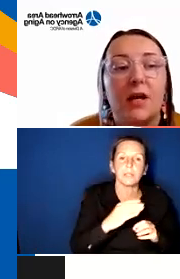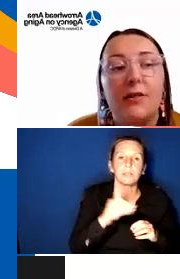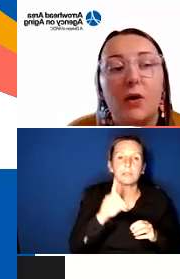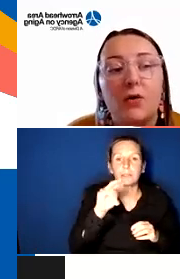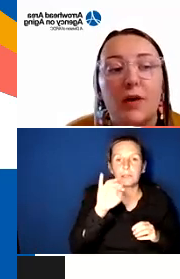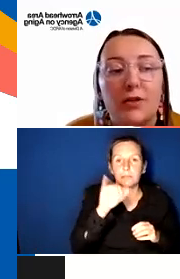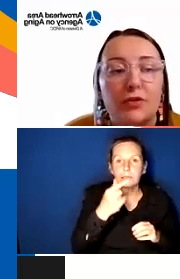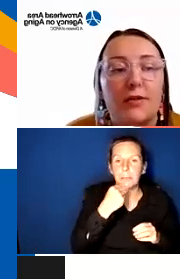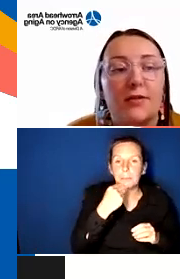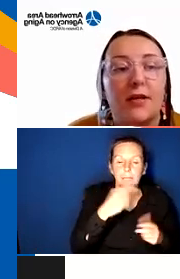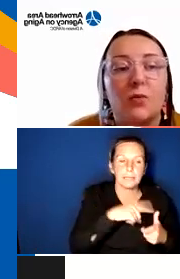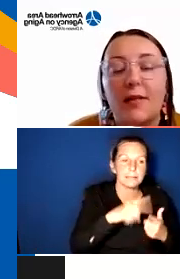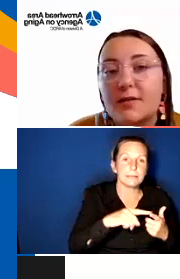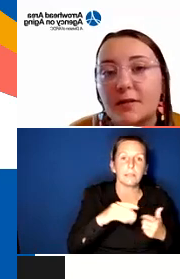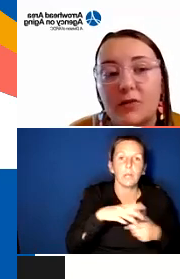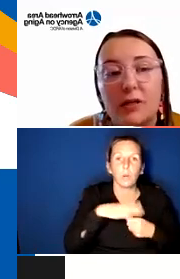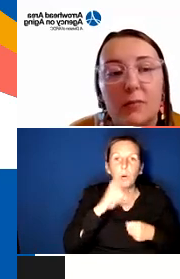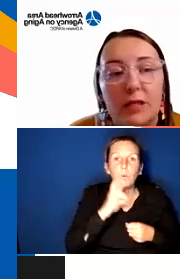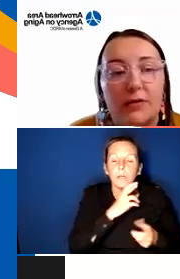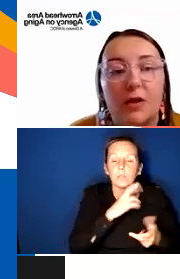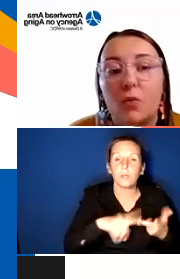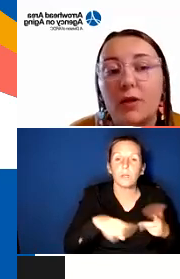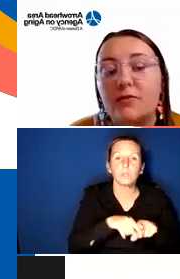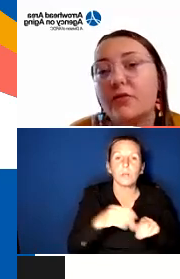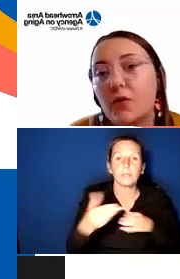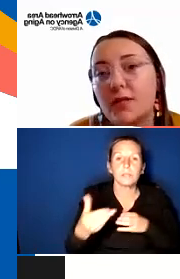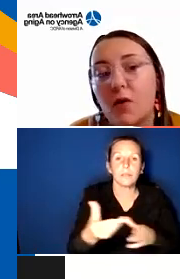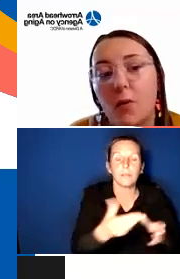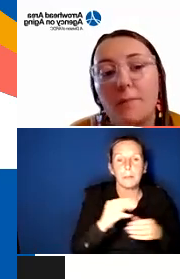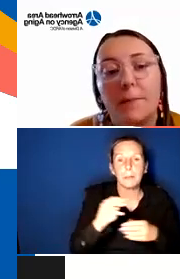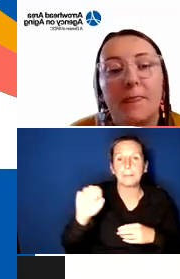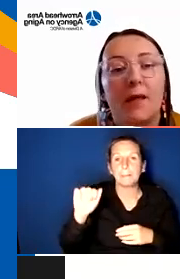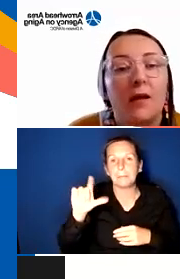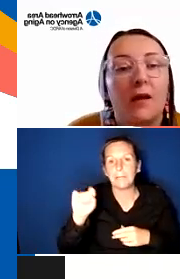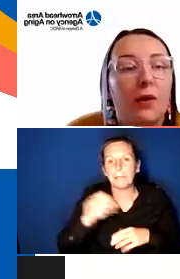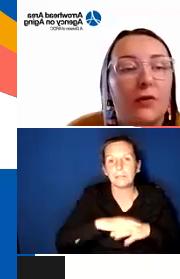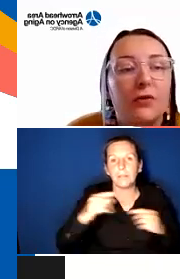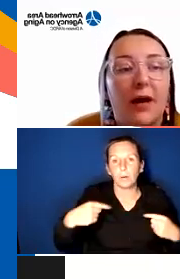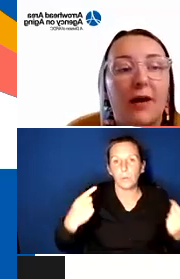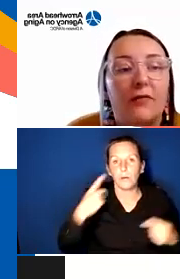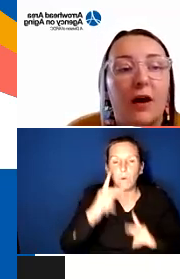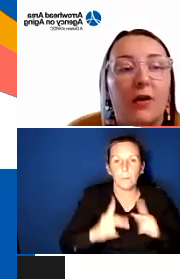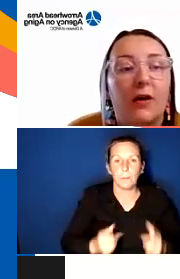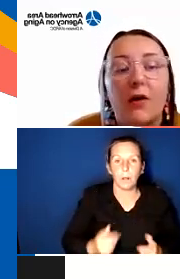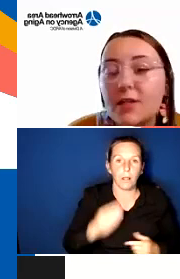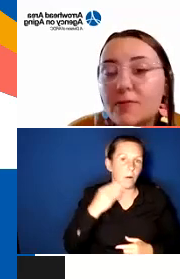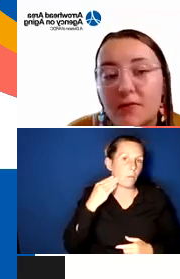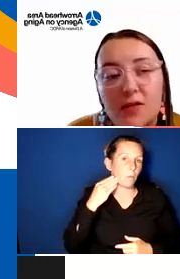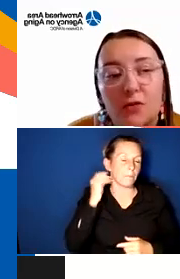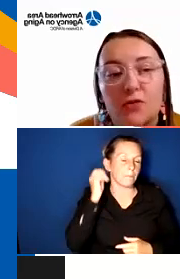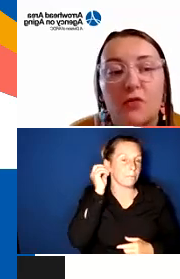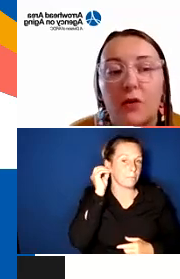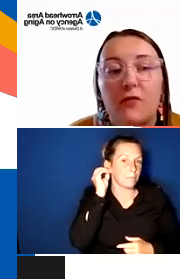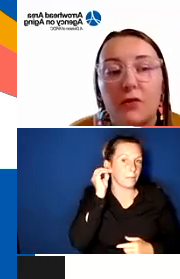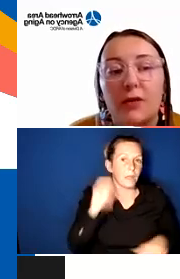sites, local restaurants, as well as delivering meals on wheels for folks at home. We also have our